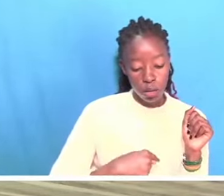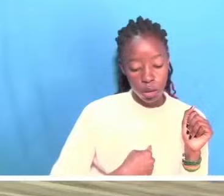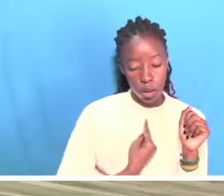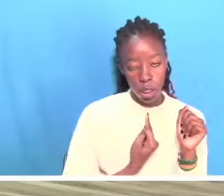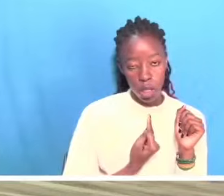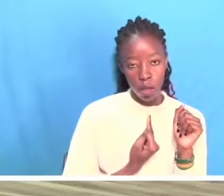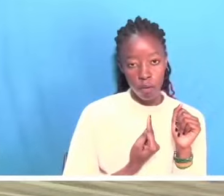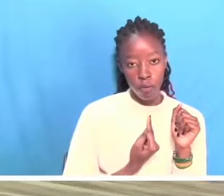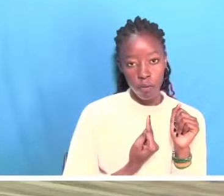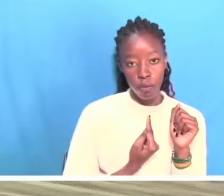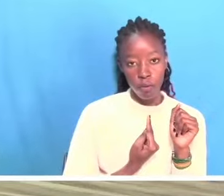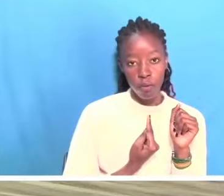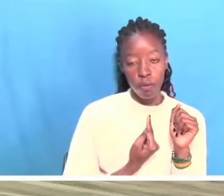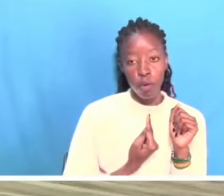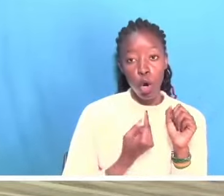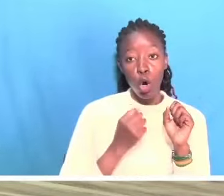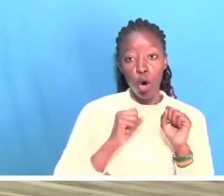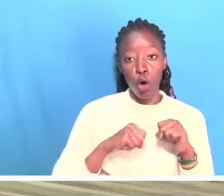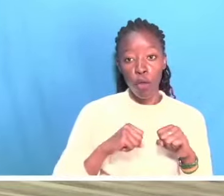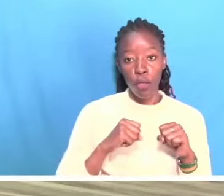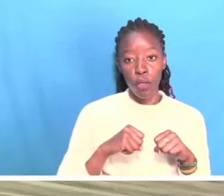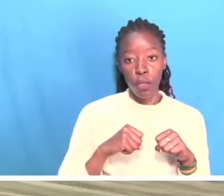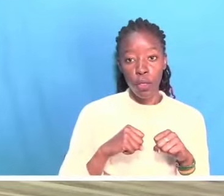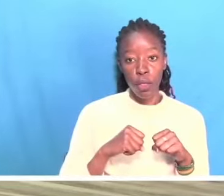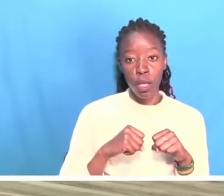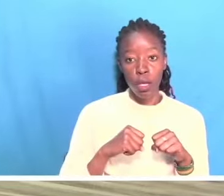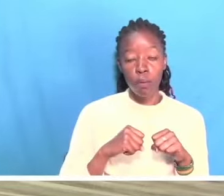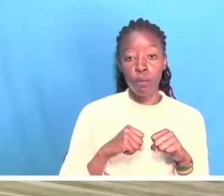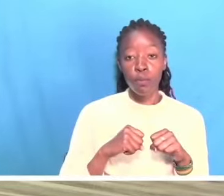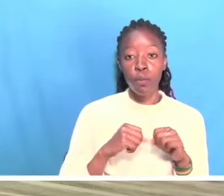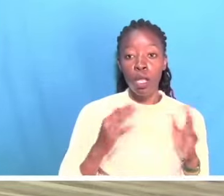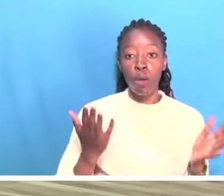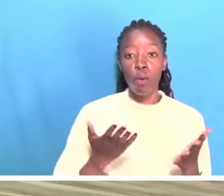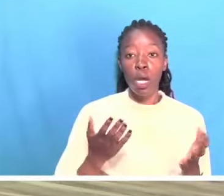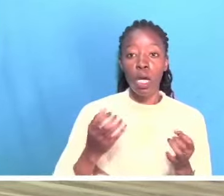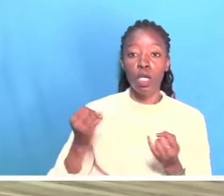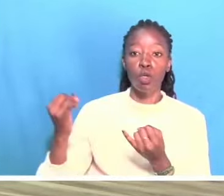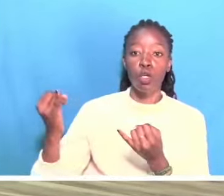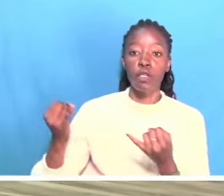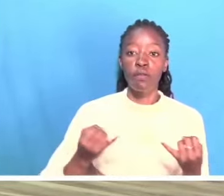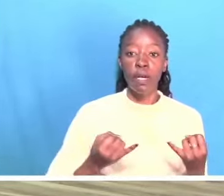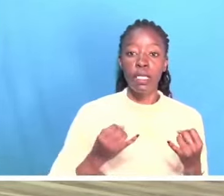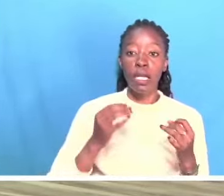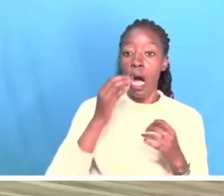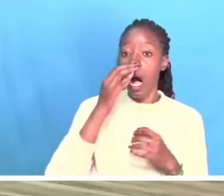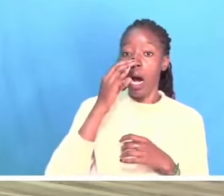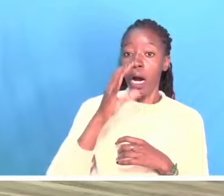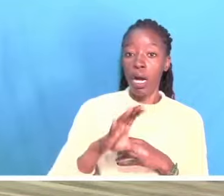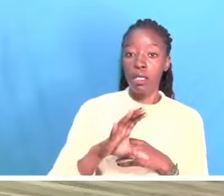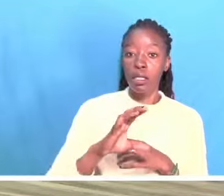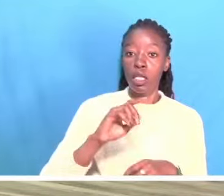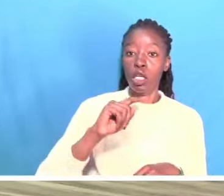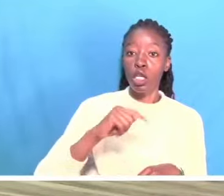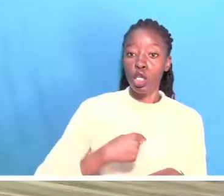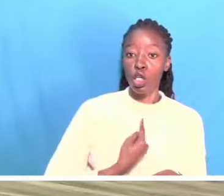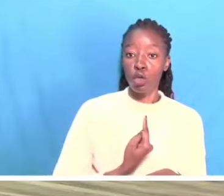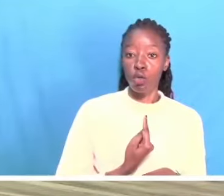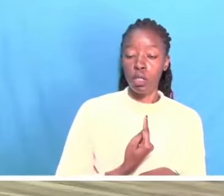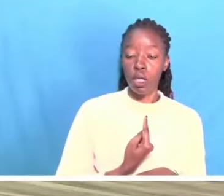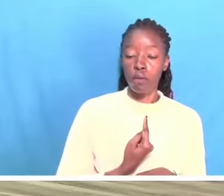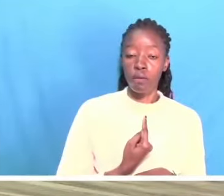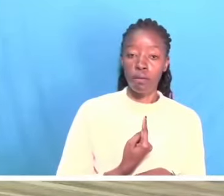self-maledictory oath. A maledictory oath is where you invite a curse upon yourself in order to make an oath